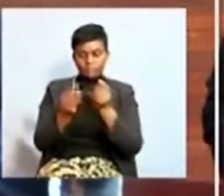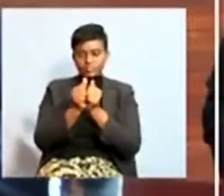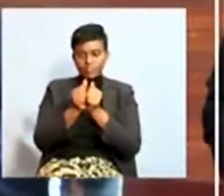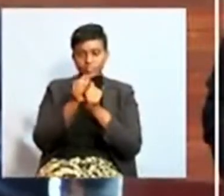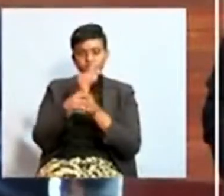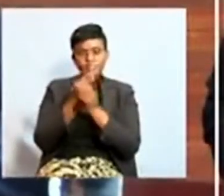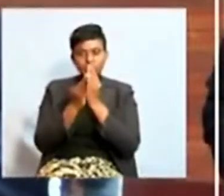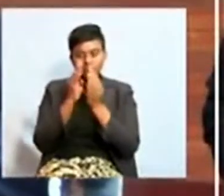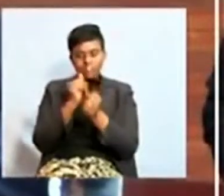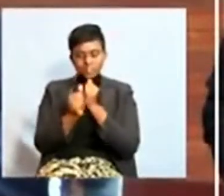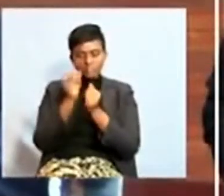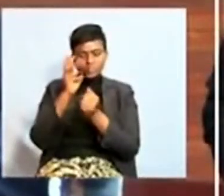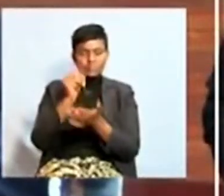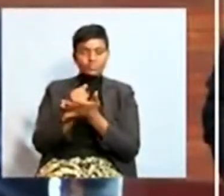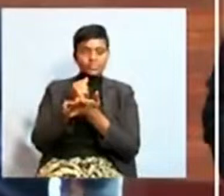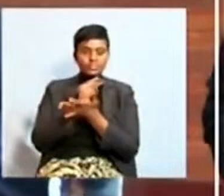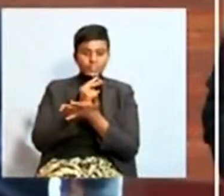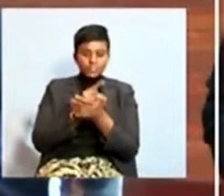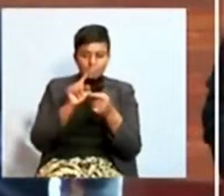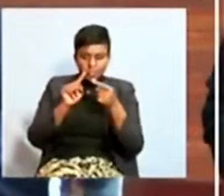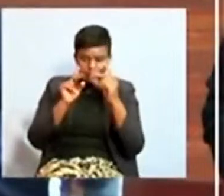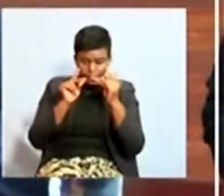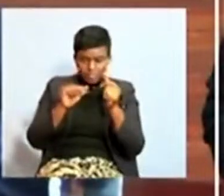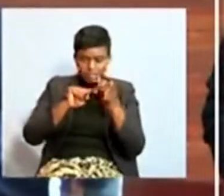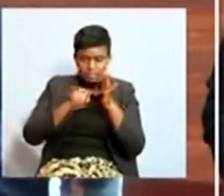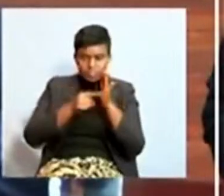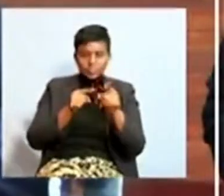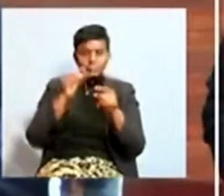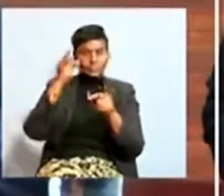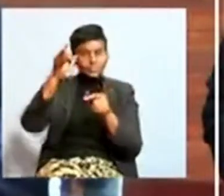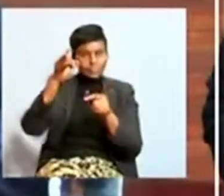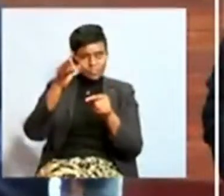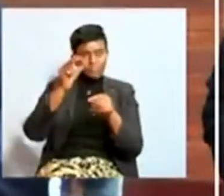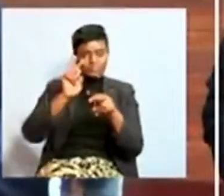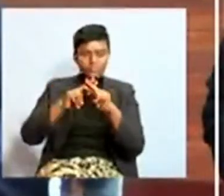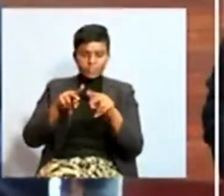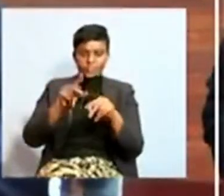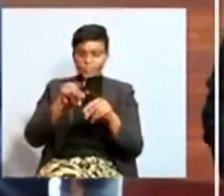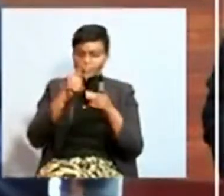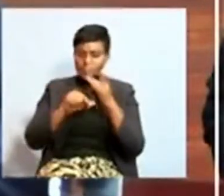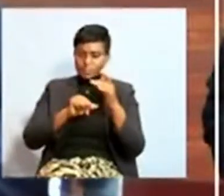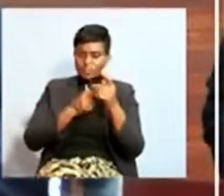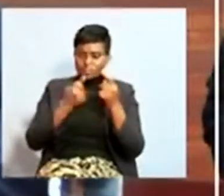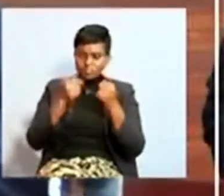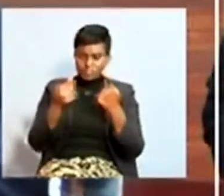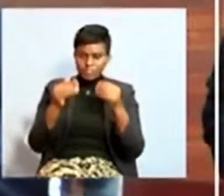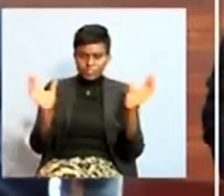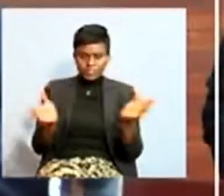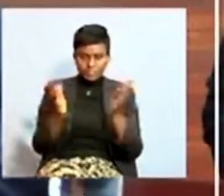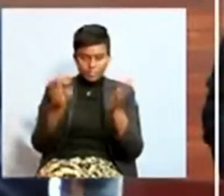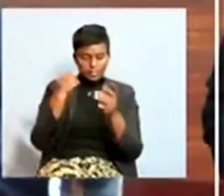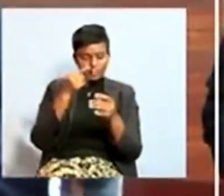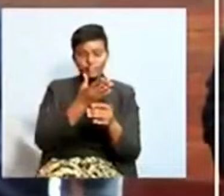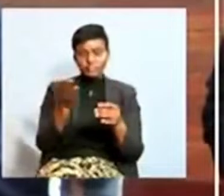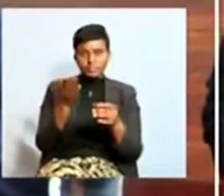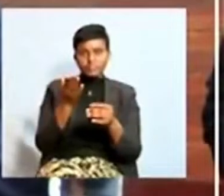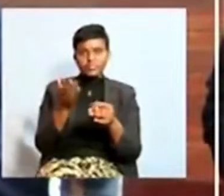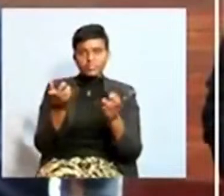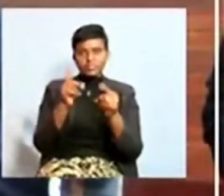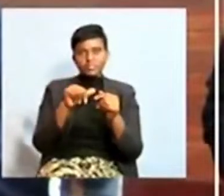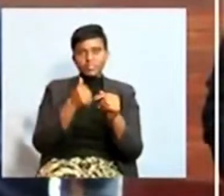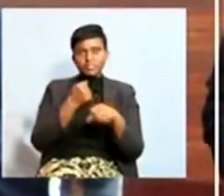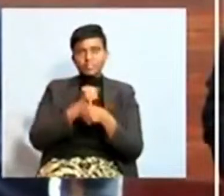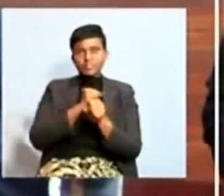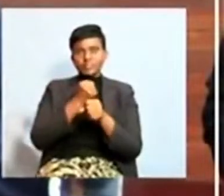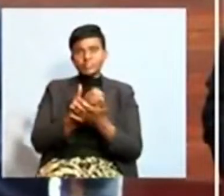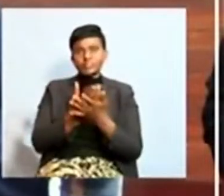blocks that will help us get to that point in the future? I think, Chair, really that's what we were trying to motivate for when we made these